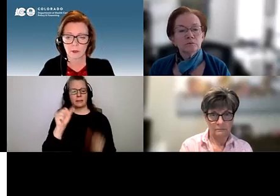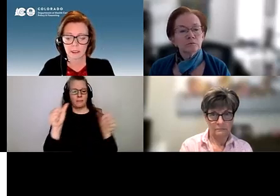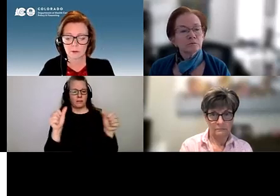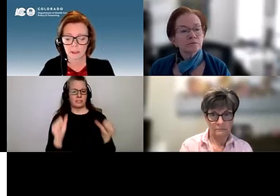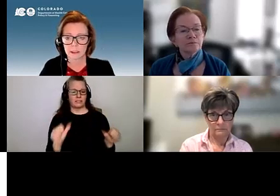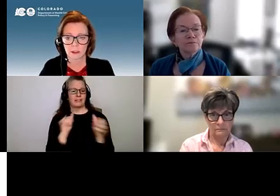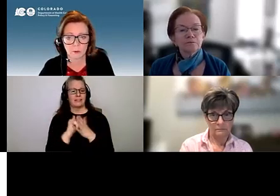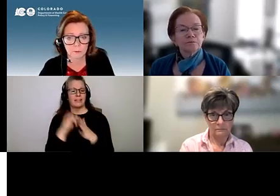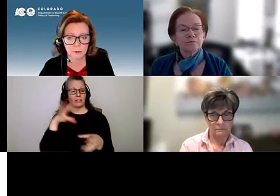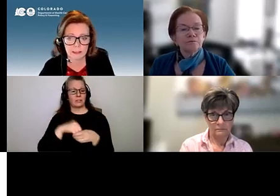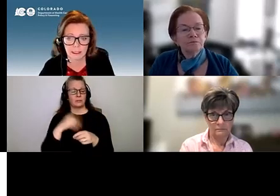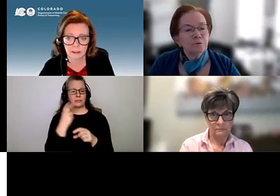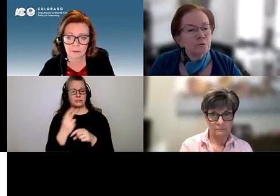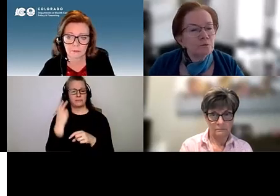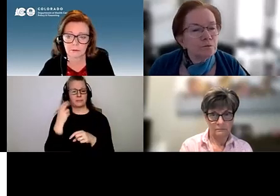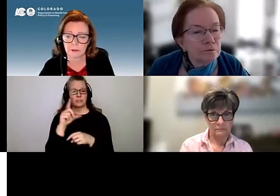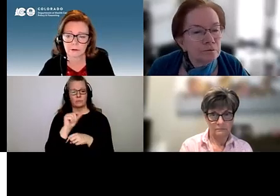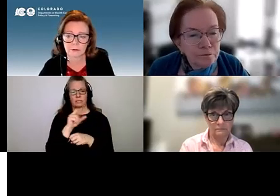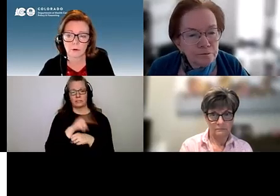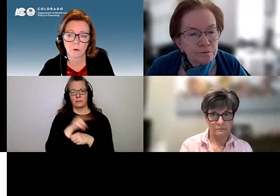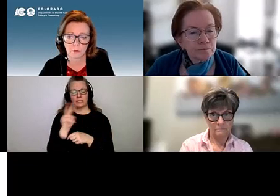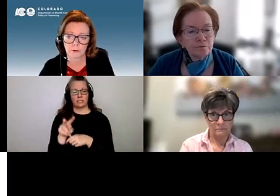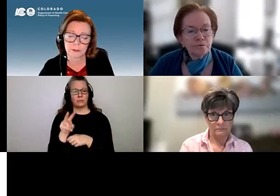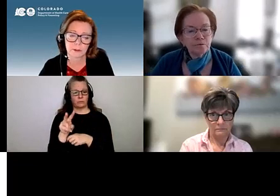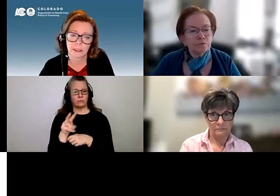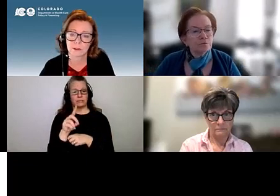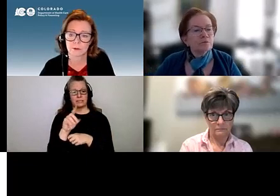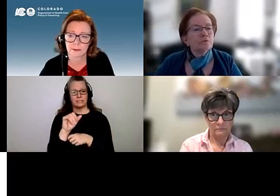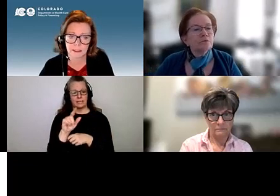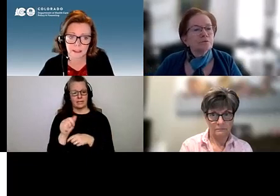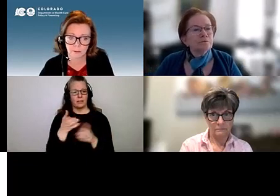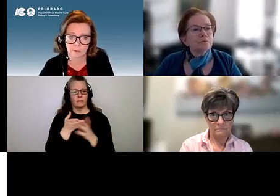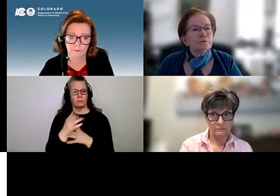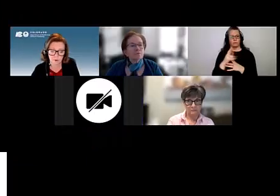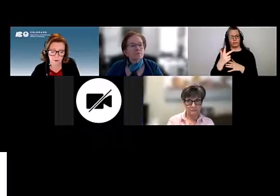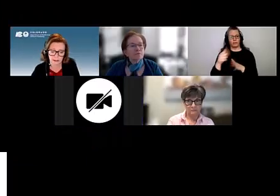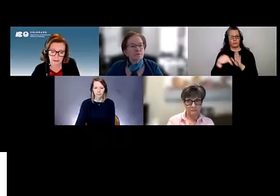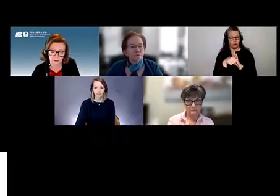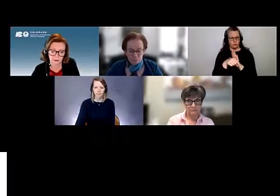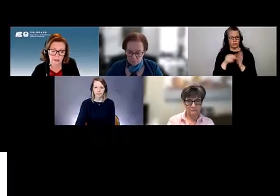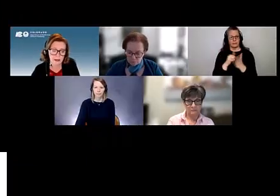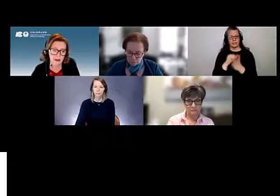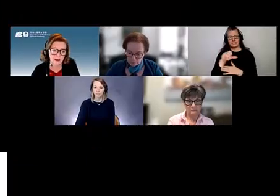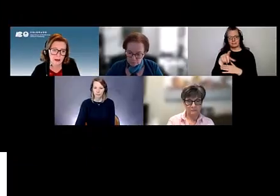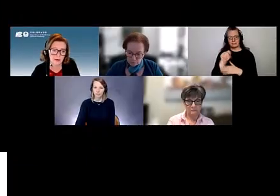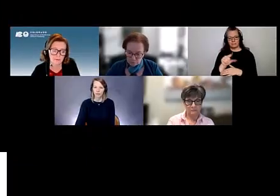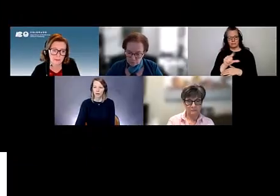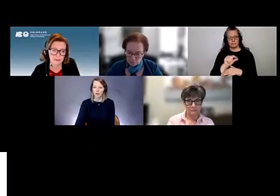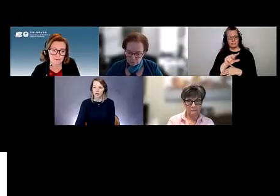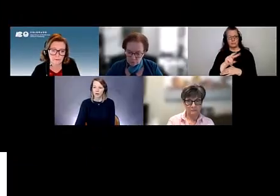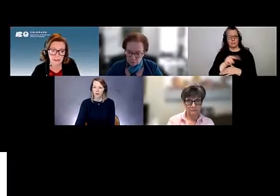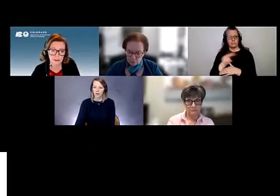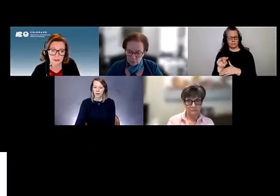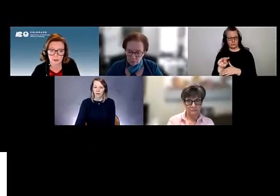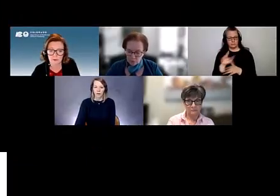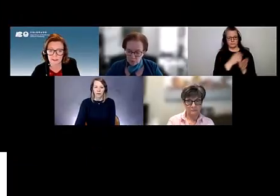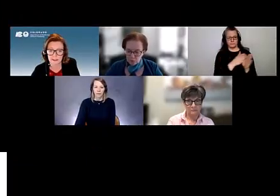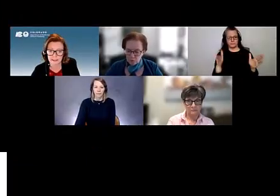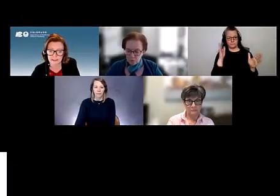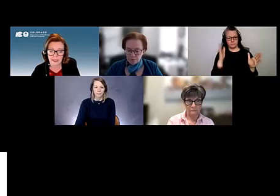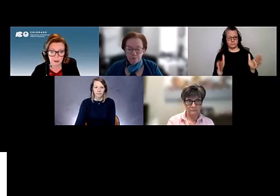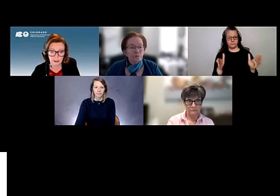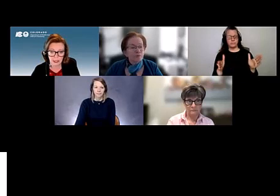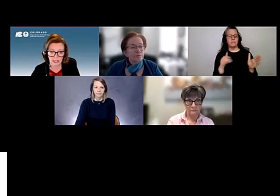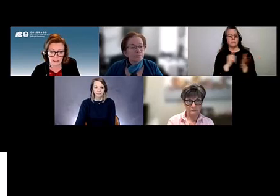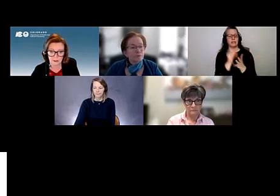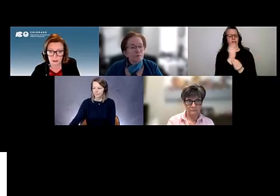of 2022 data through the third quarter. So that's through September of 22. This information shows the